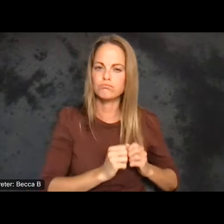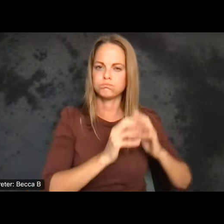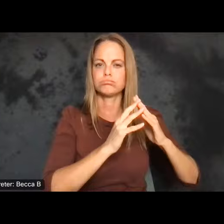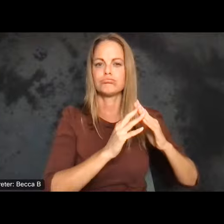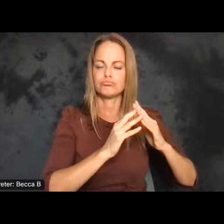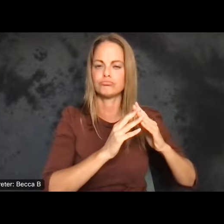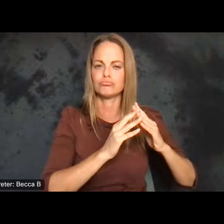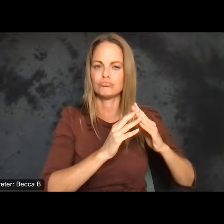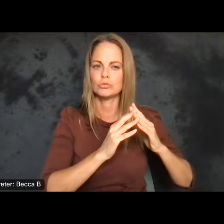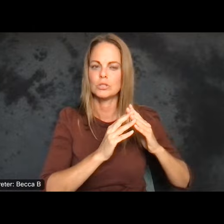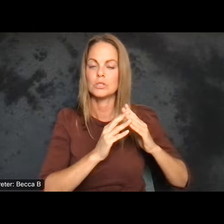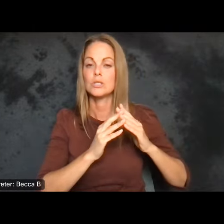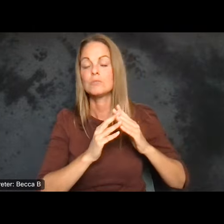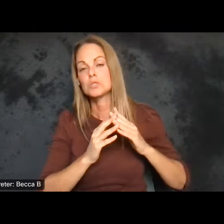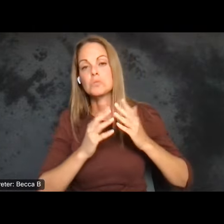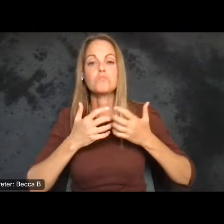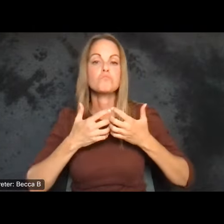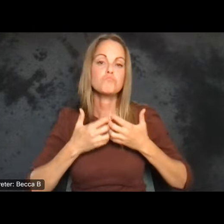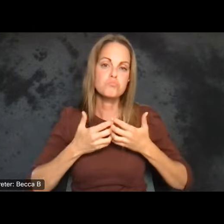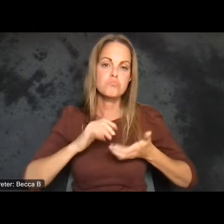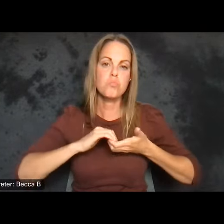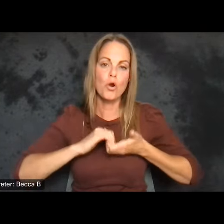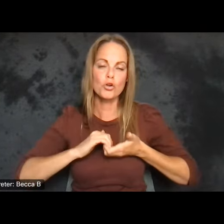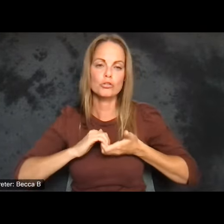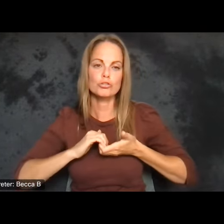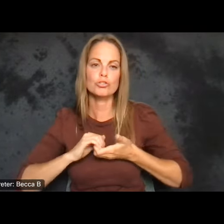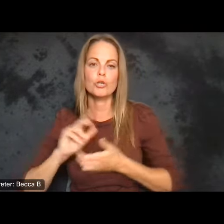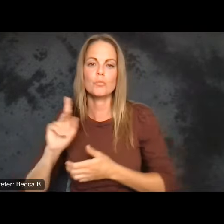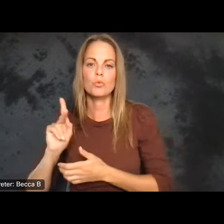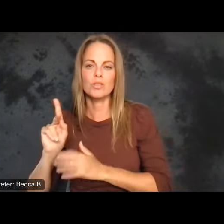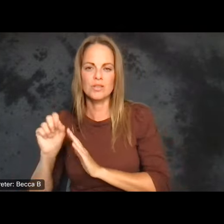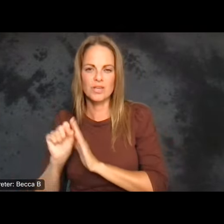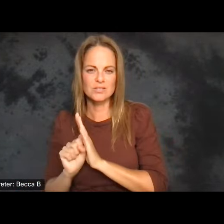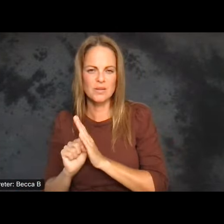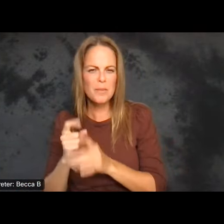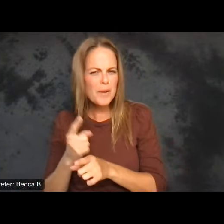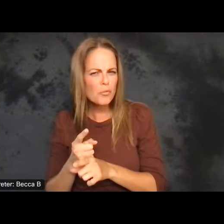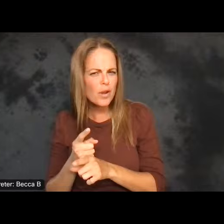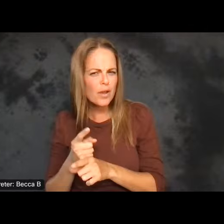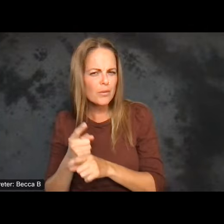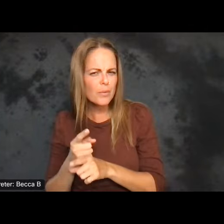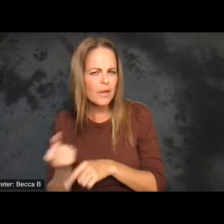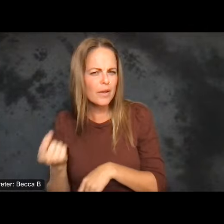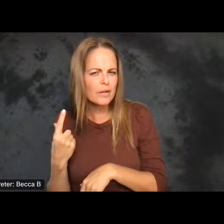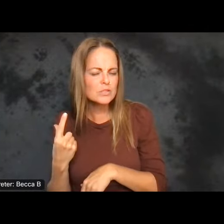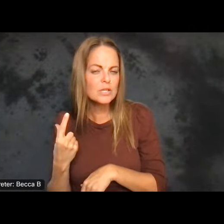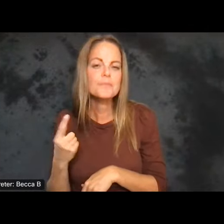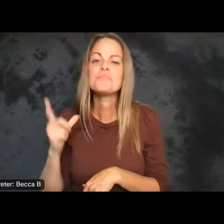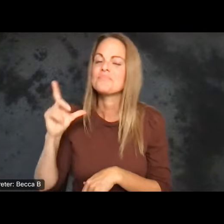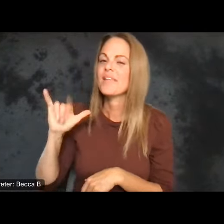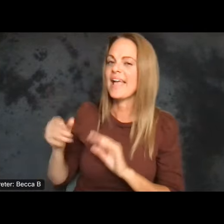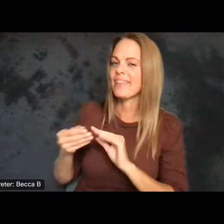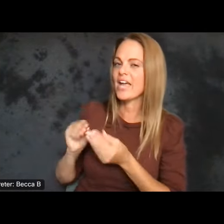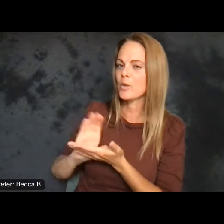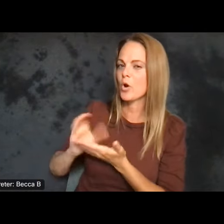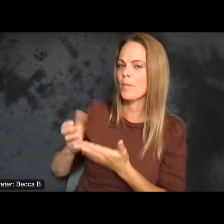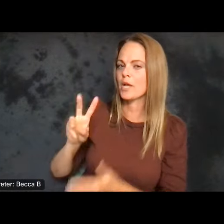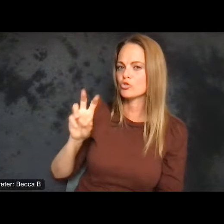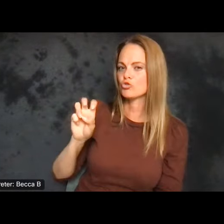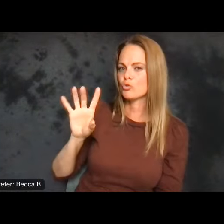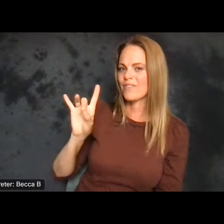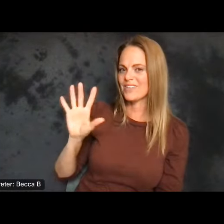looking at partnership and being on K-State. Am I right on that, correct on that? So that amount of 258